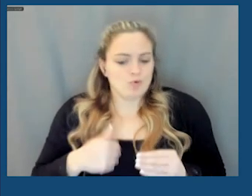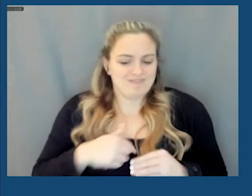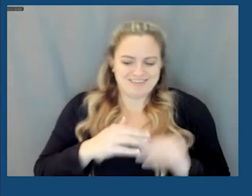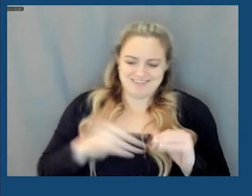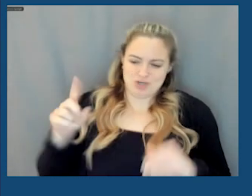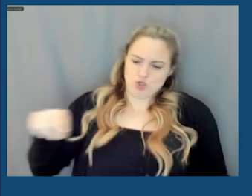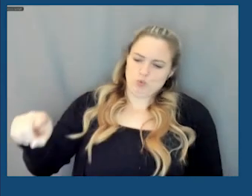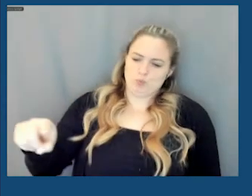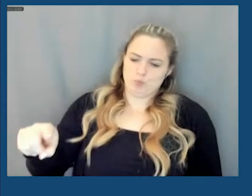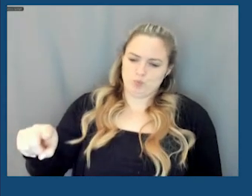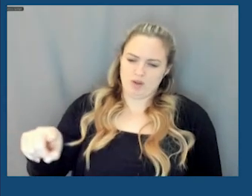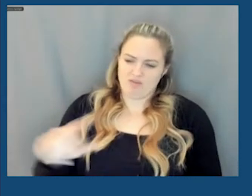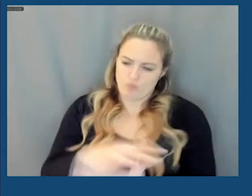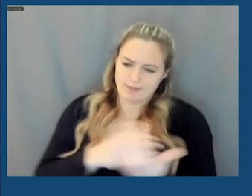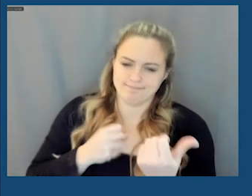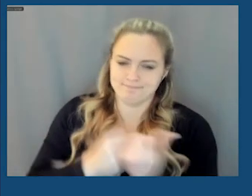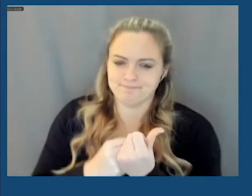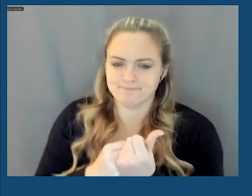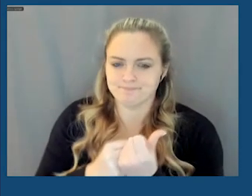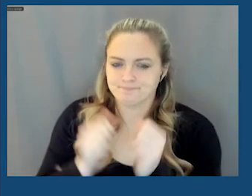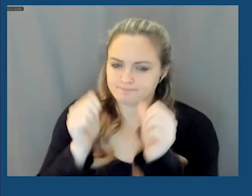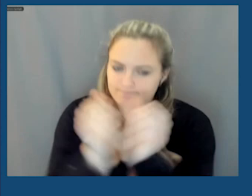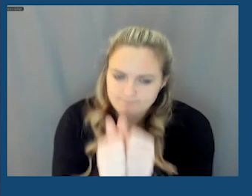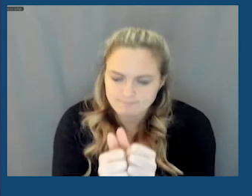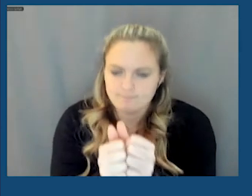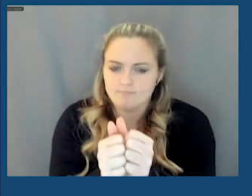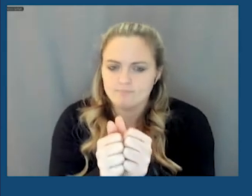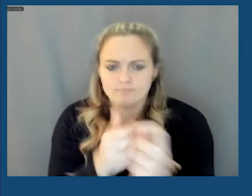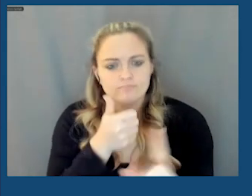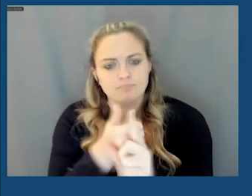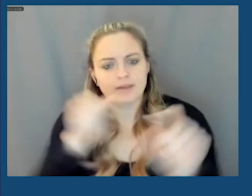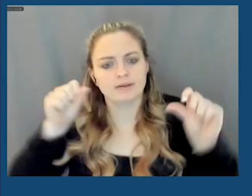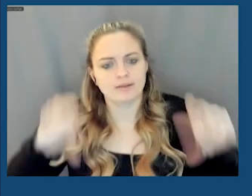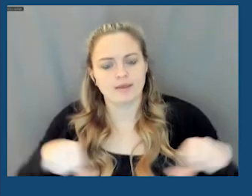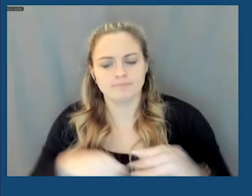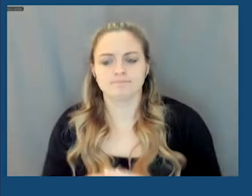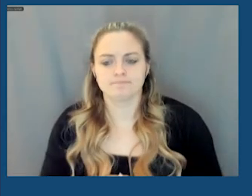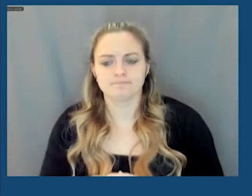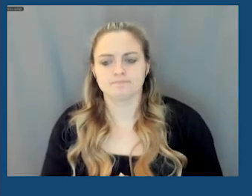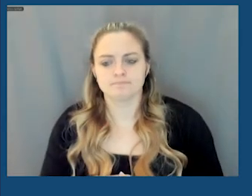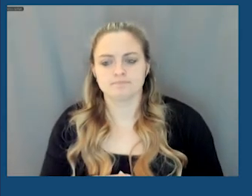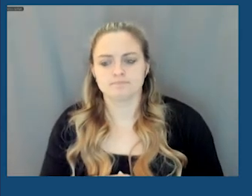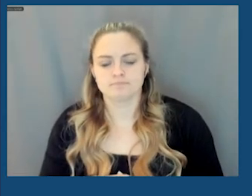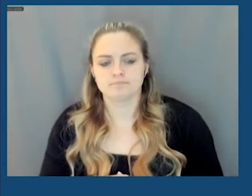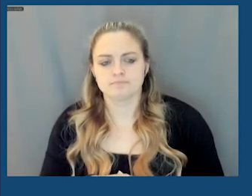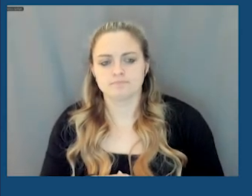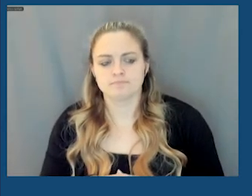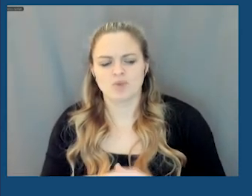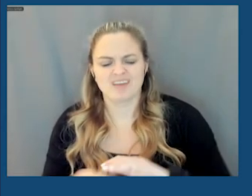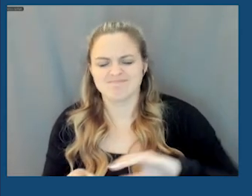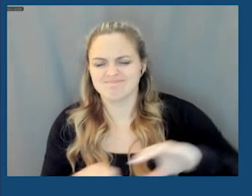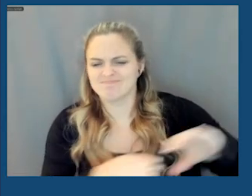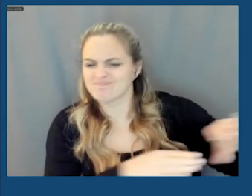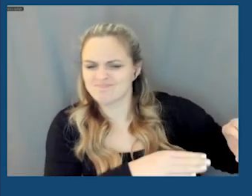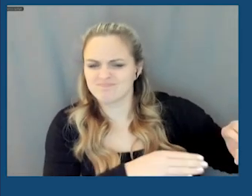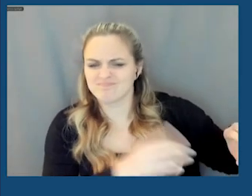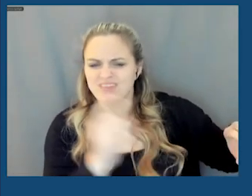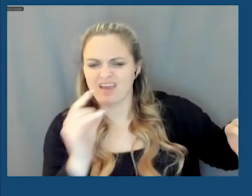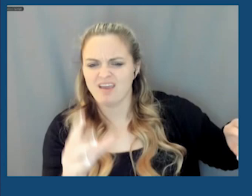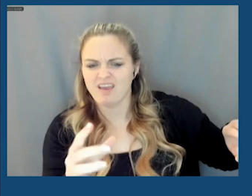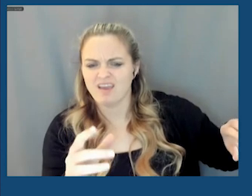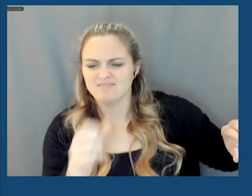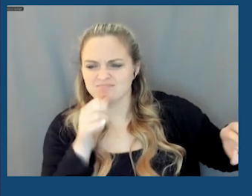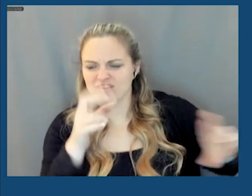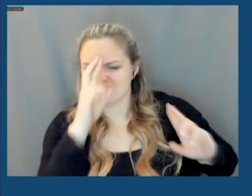together, we can have an impact in casting aside the hate and the disrespect that